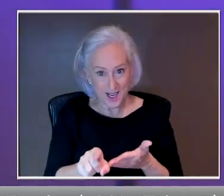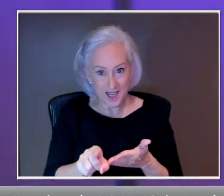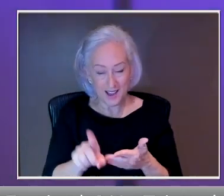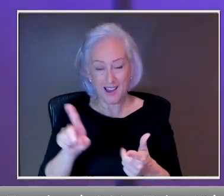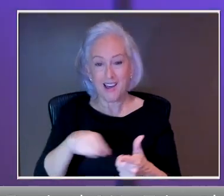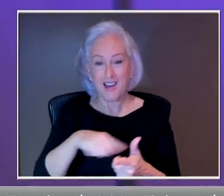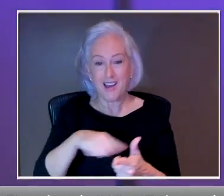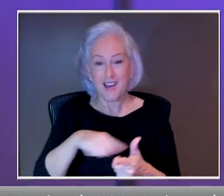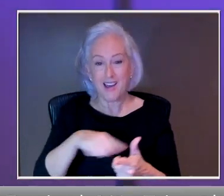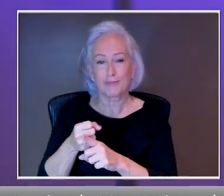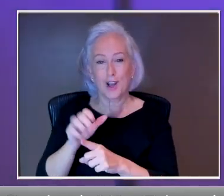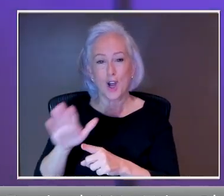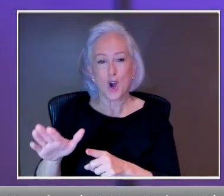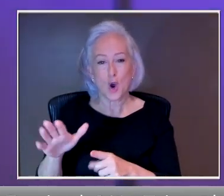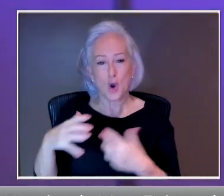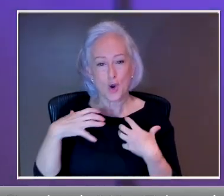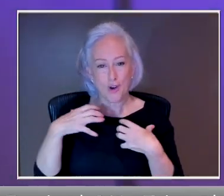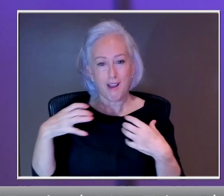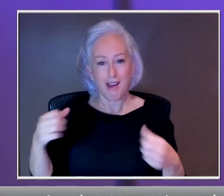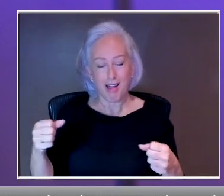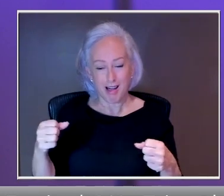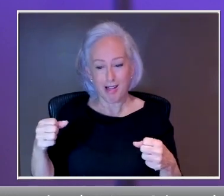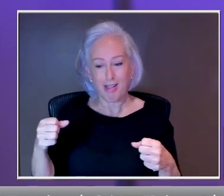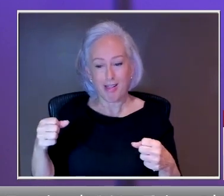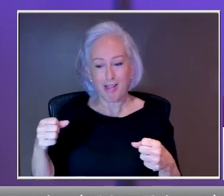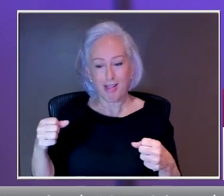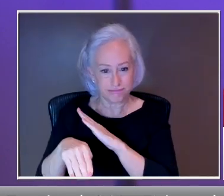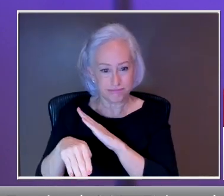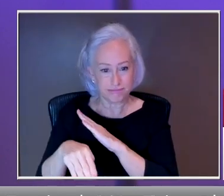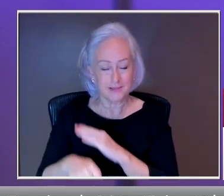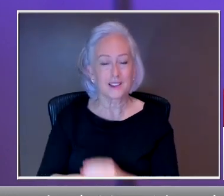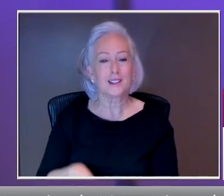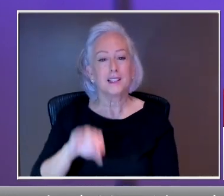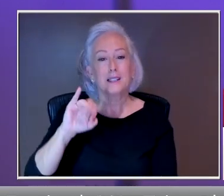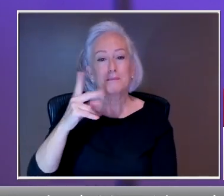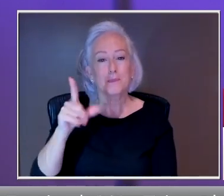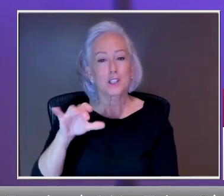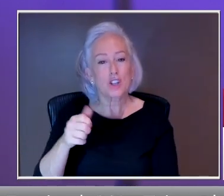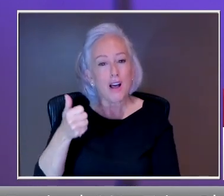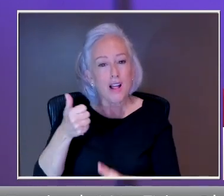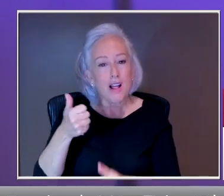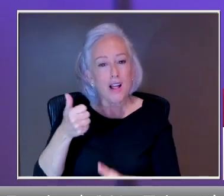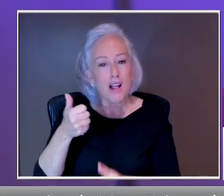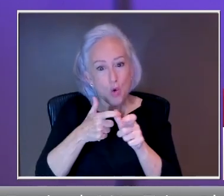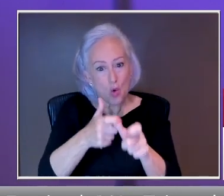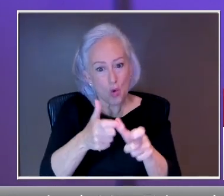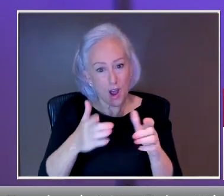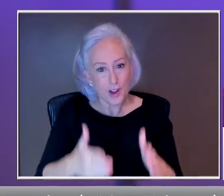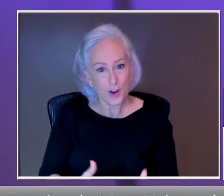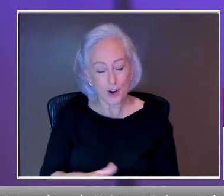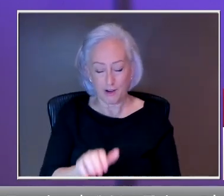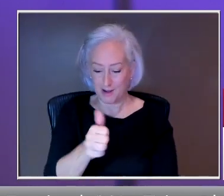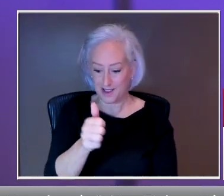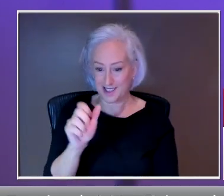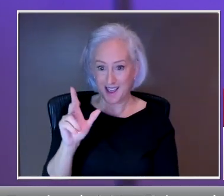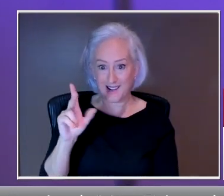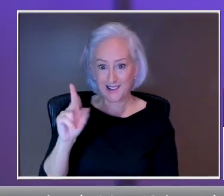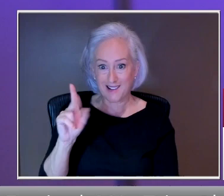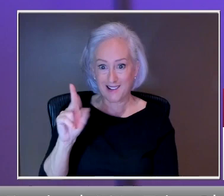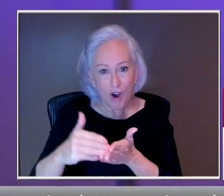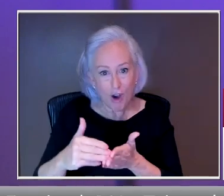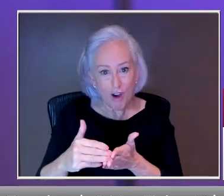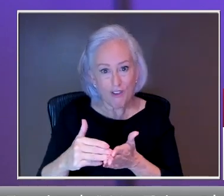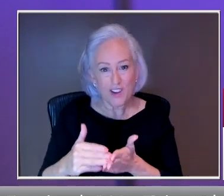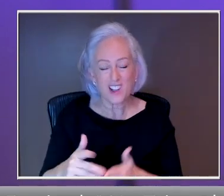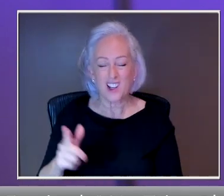Michelle DiMartino ran 10Ks and was always active. She contributed her increasing heart rate and lack of energy to